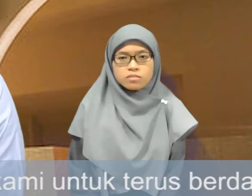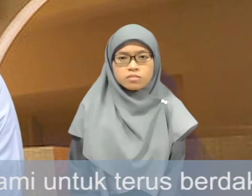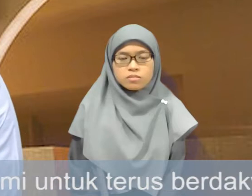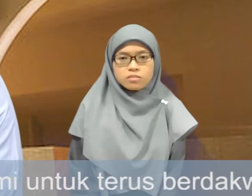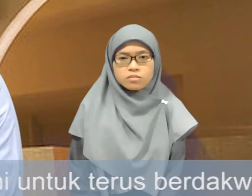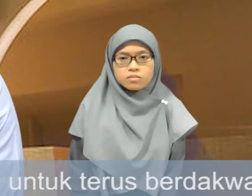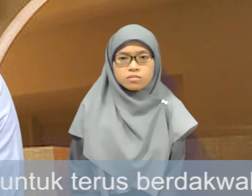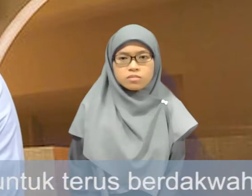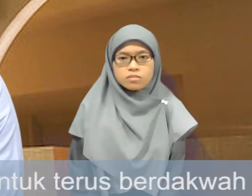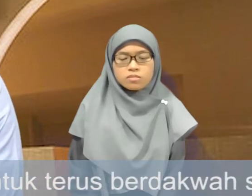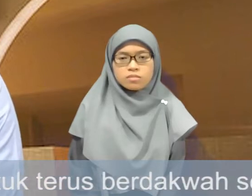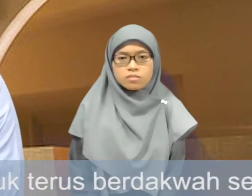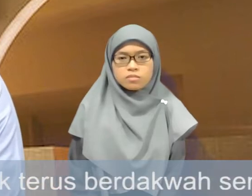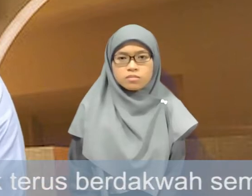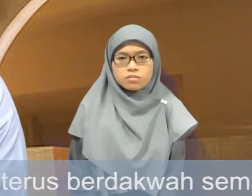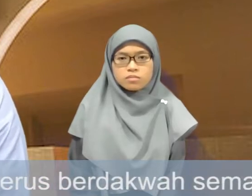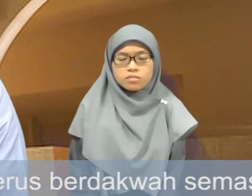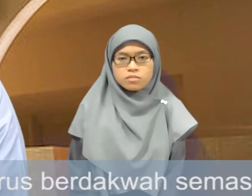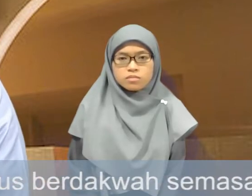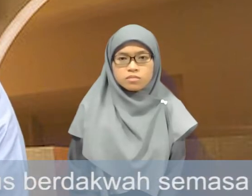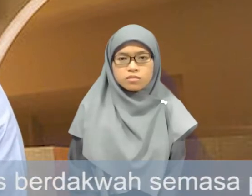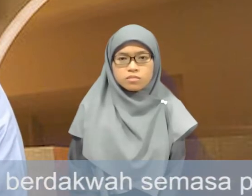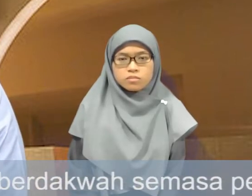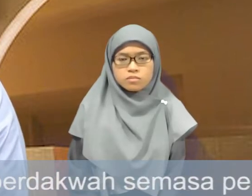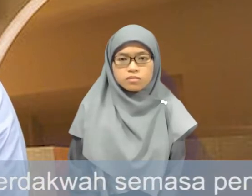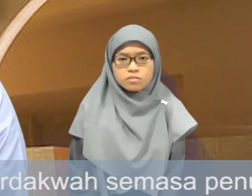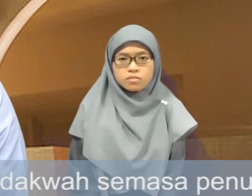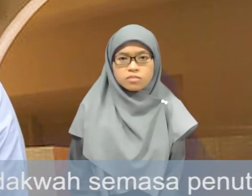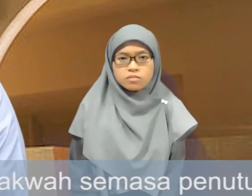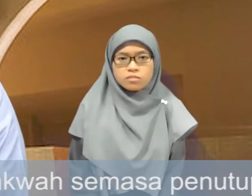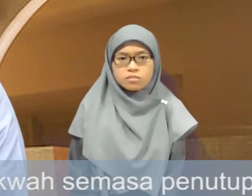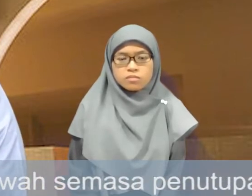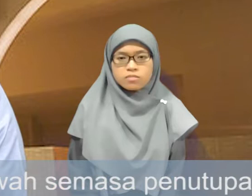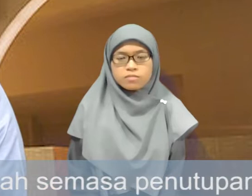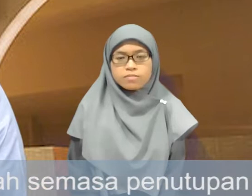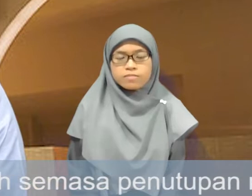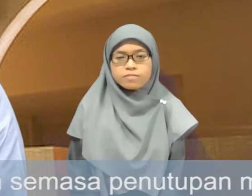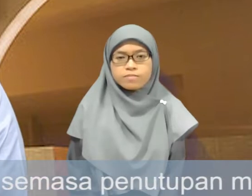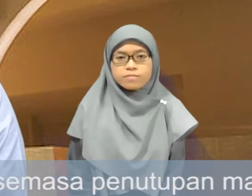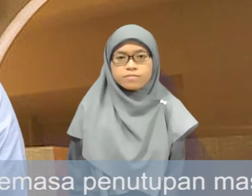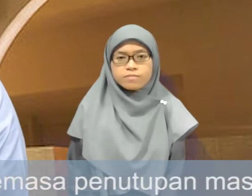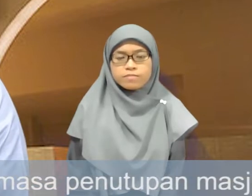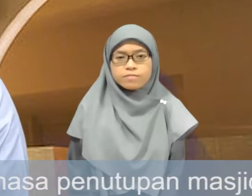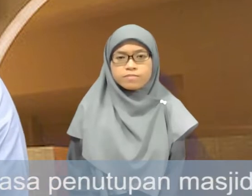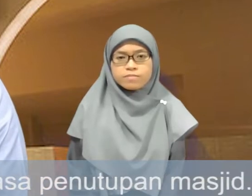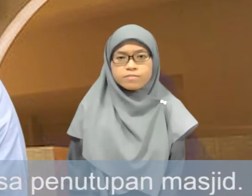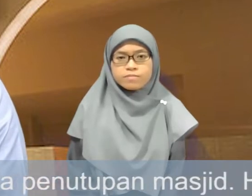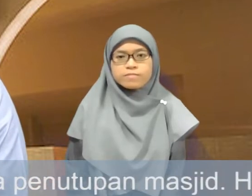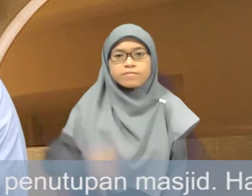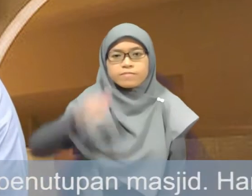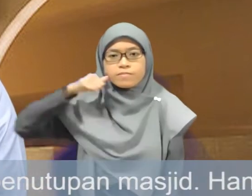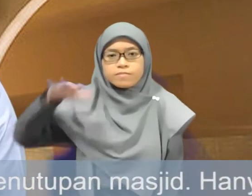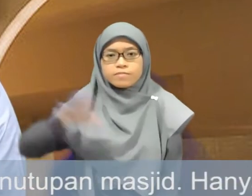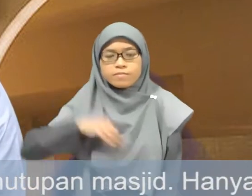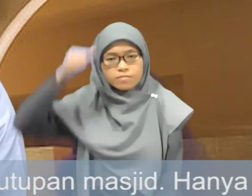Rabbi shrah li sadri wa yassir li amri wa hlul uqdatan min lisani yafqahu qawli. Amma ba'du. Ladies and